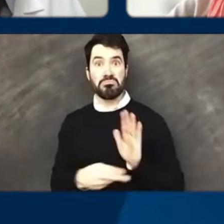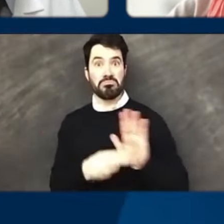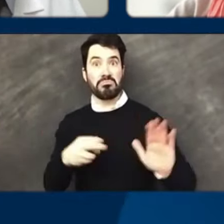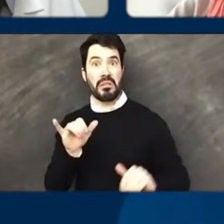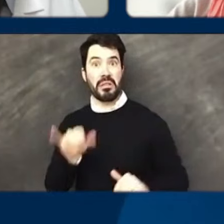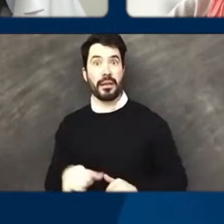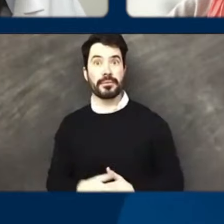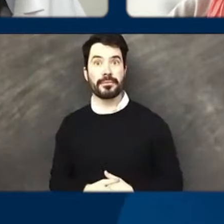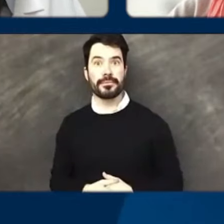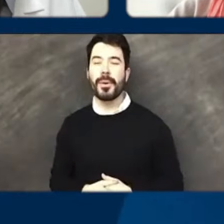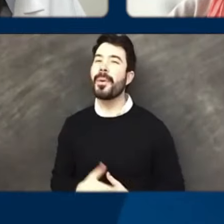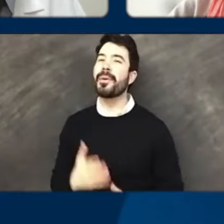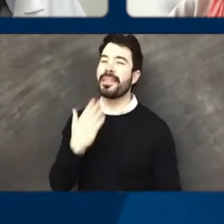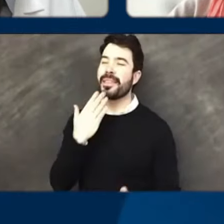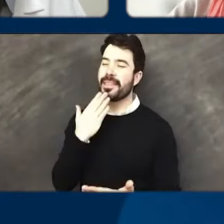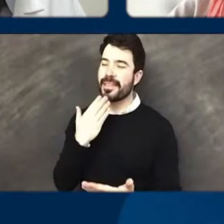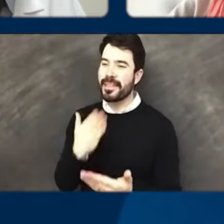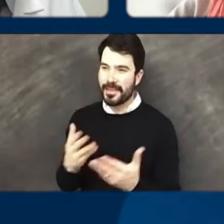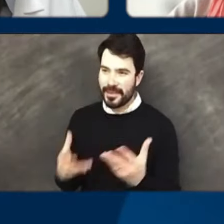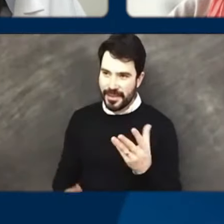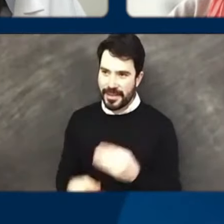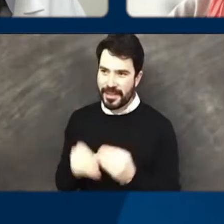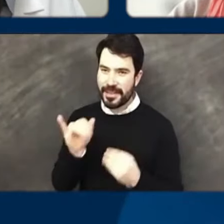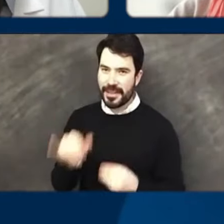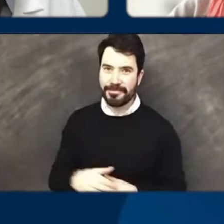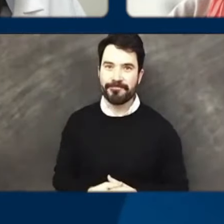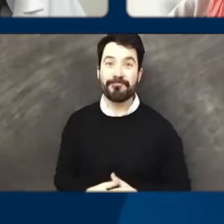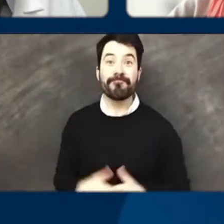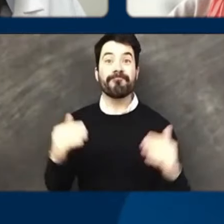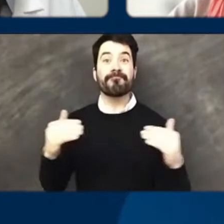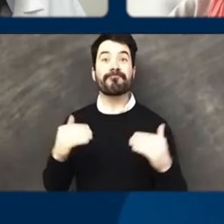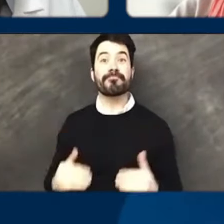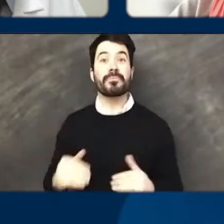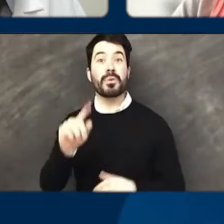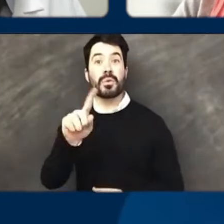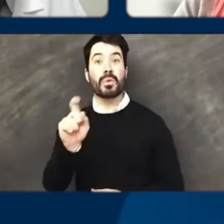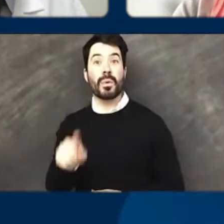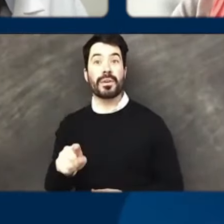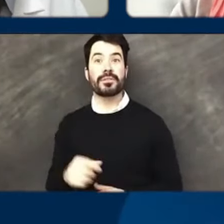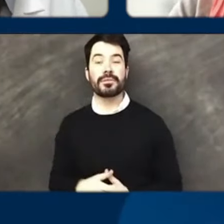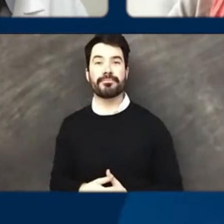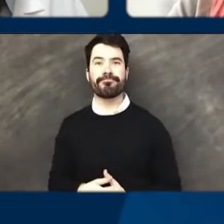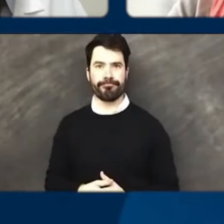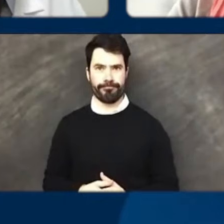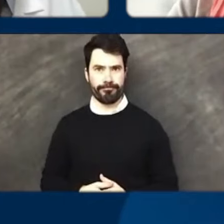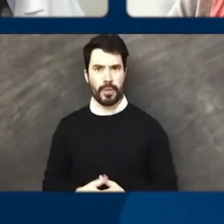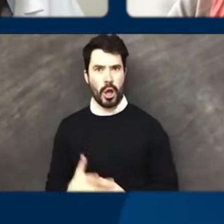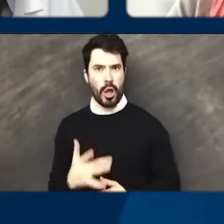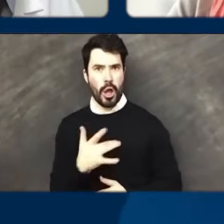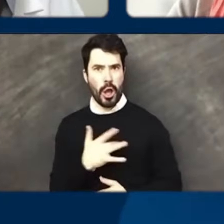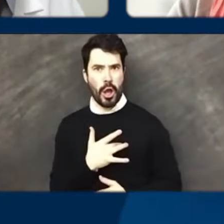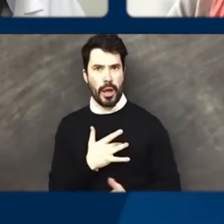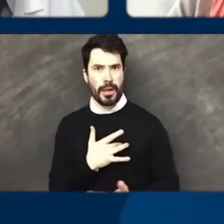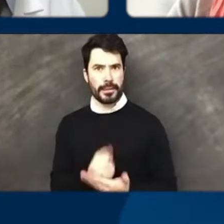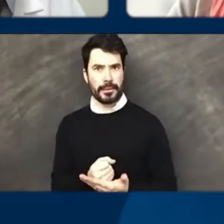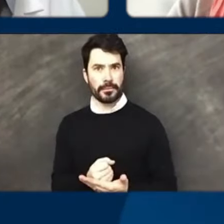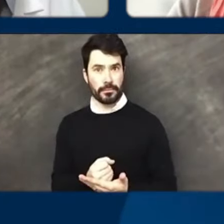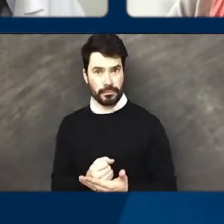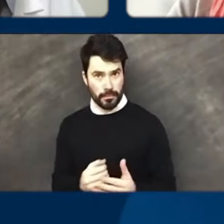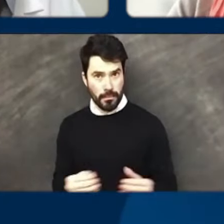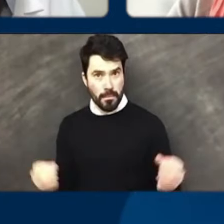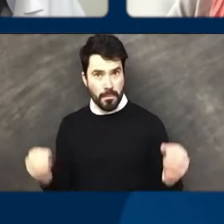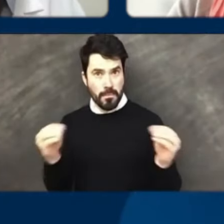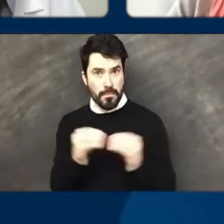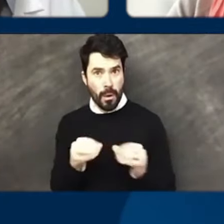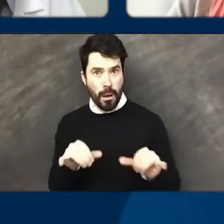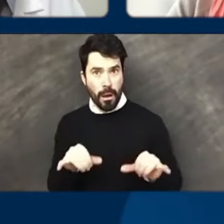Thank you for that addition, Dr. Duvernoy. The next question that we have up, are heart attacks becoming more common for